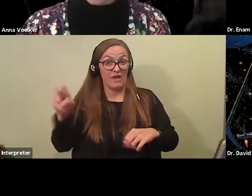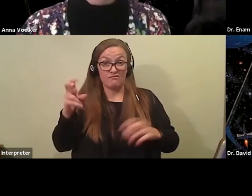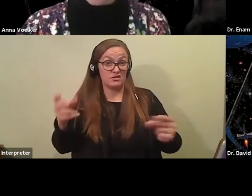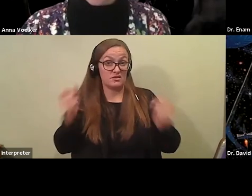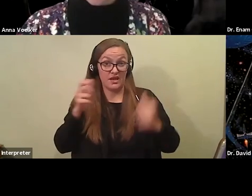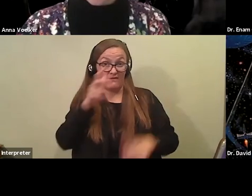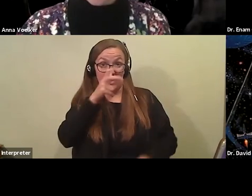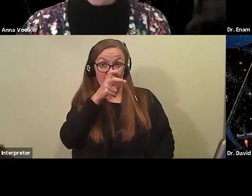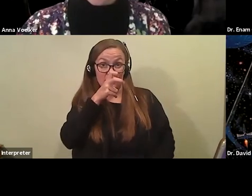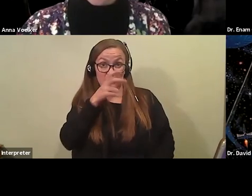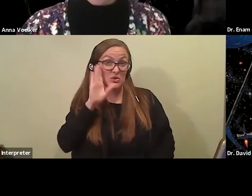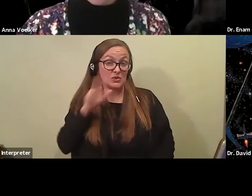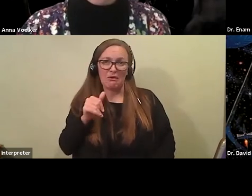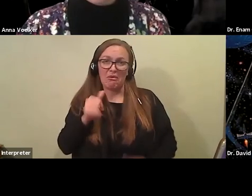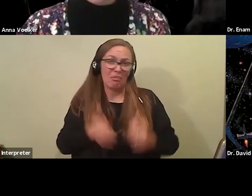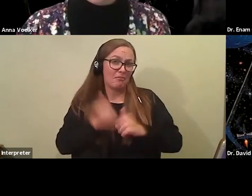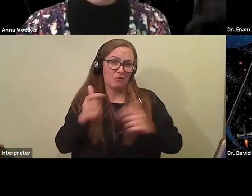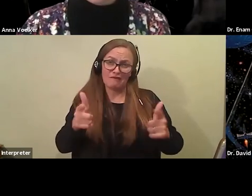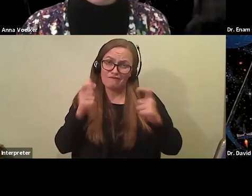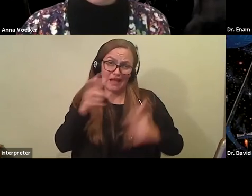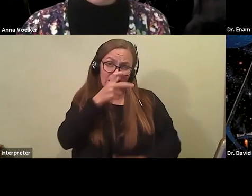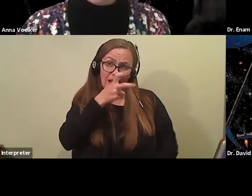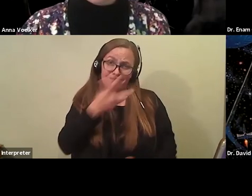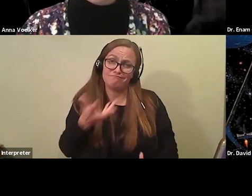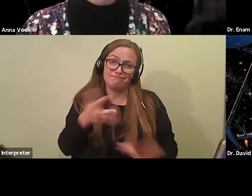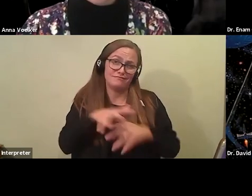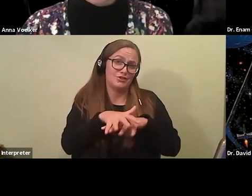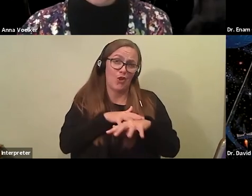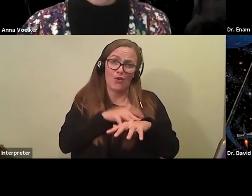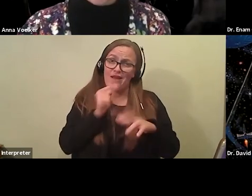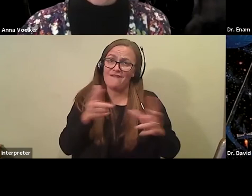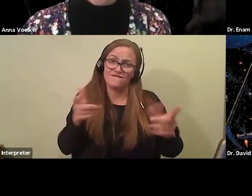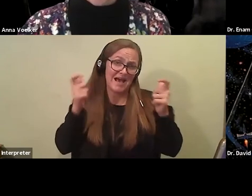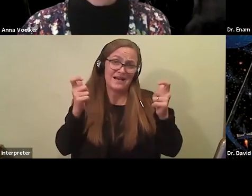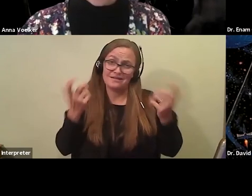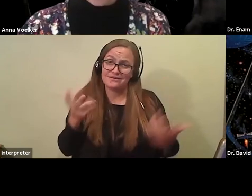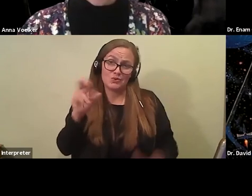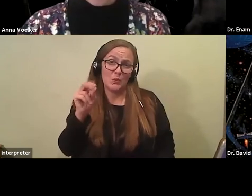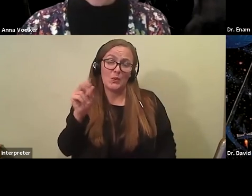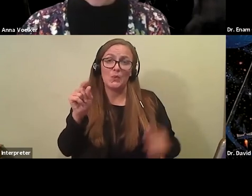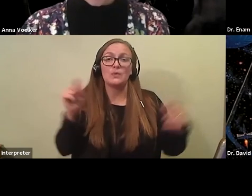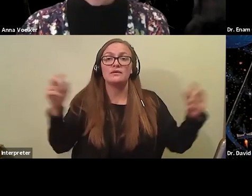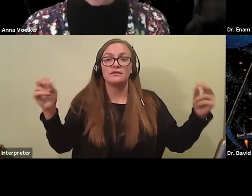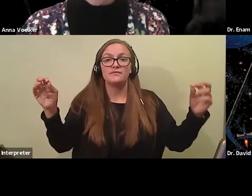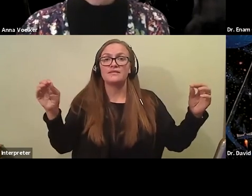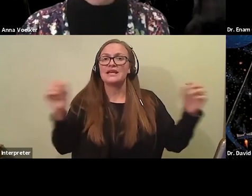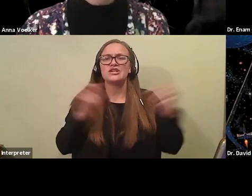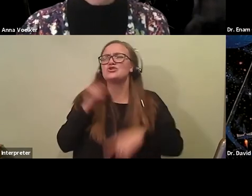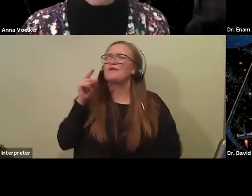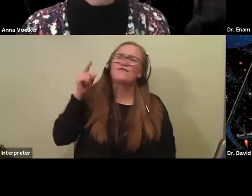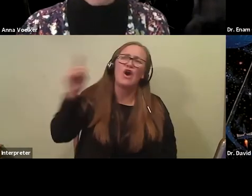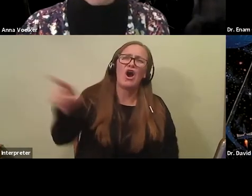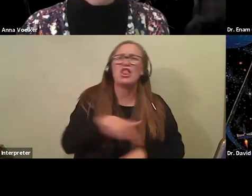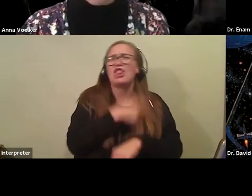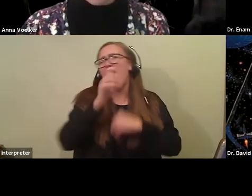the Usain Bolts of ants can't travel all that rapidly. So the ant might say, oh, it's too far, it's going to take too long.